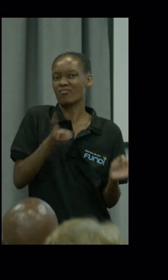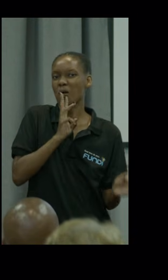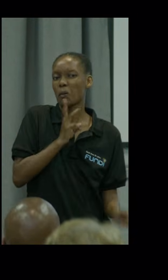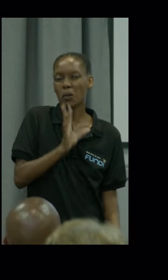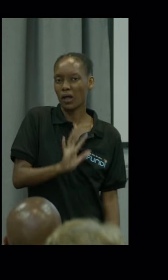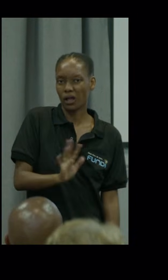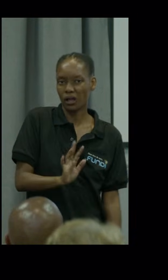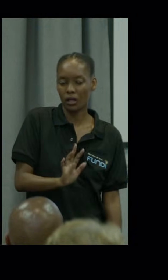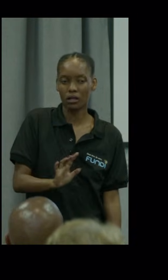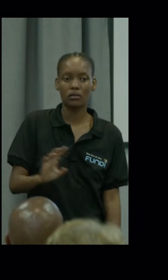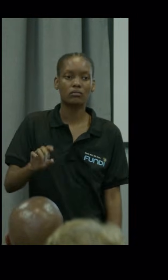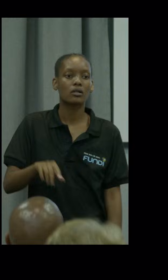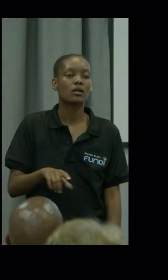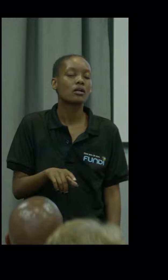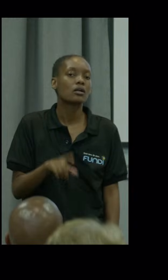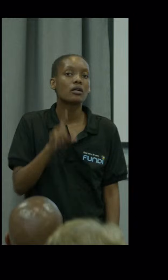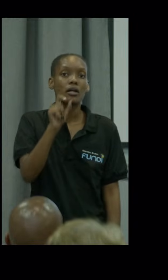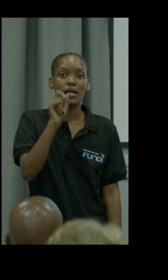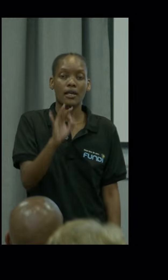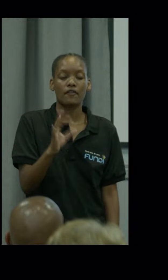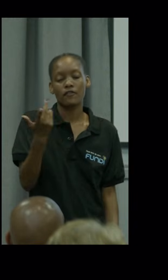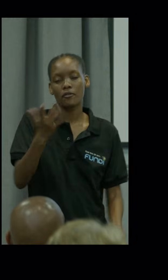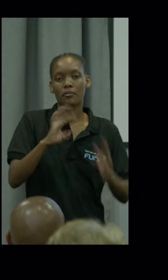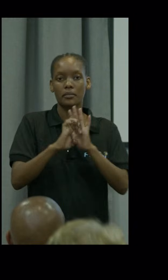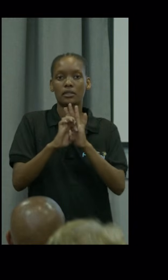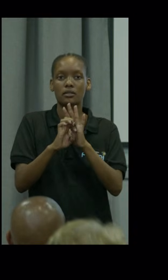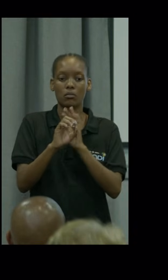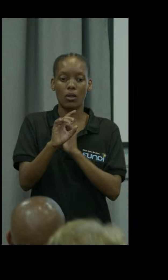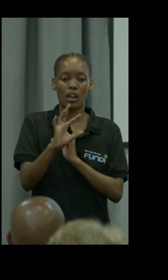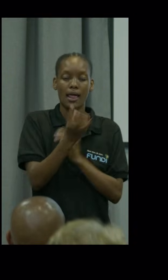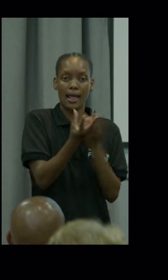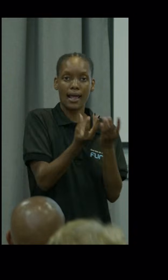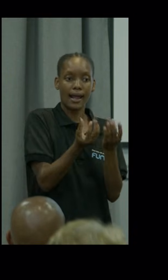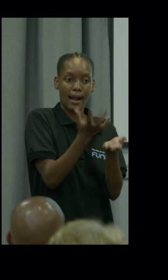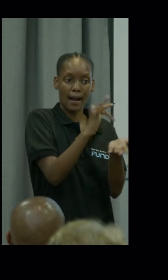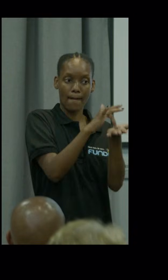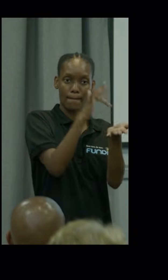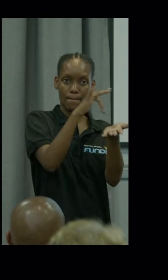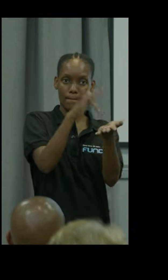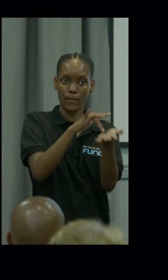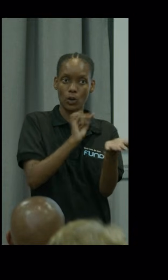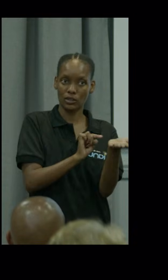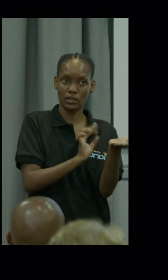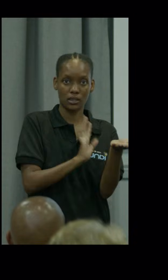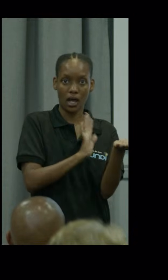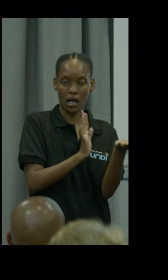So, if instead of number of posts, we take